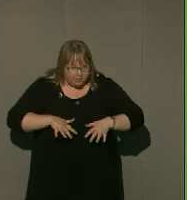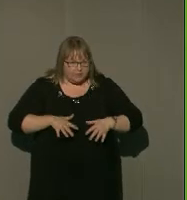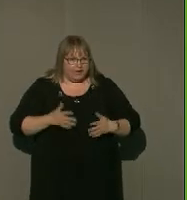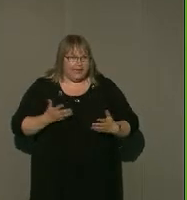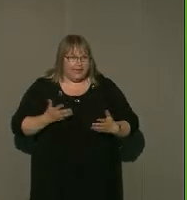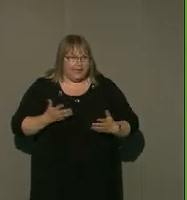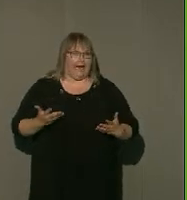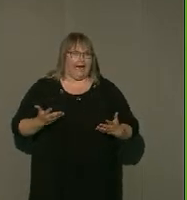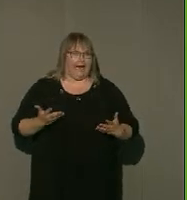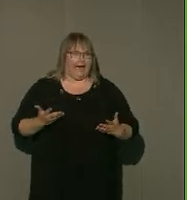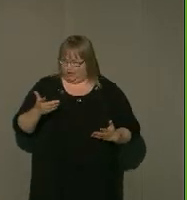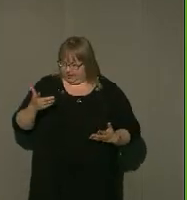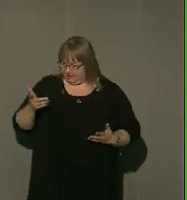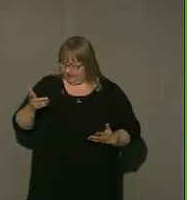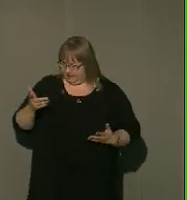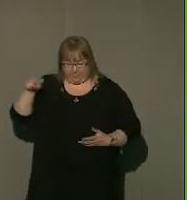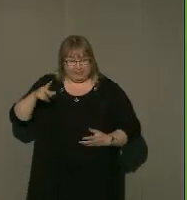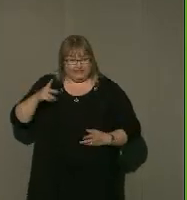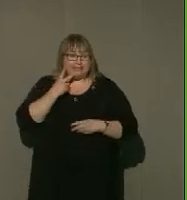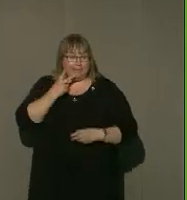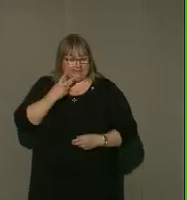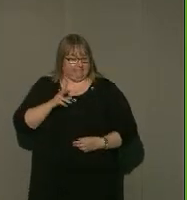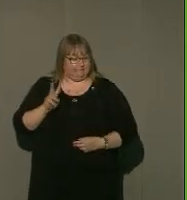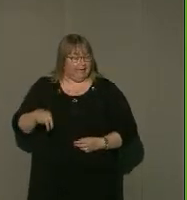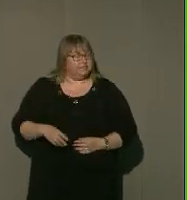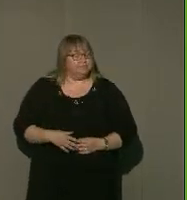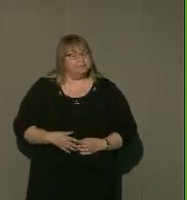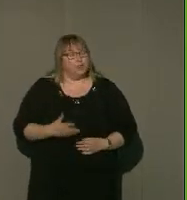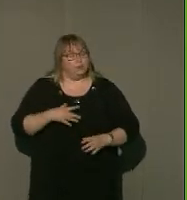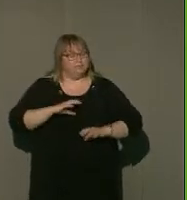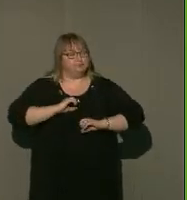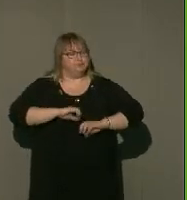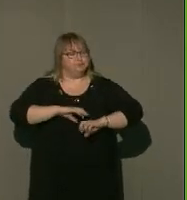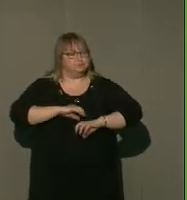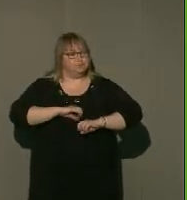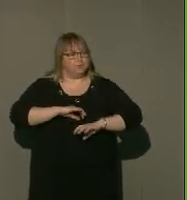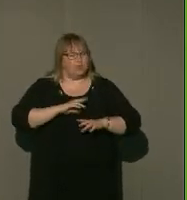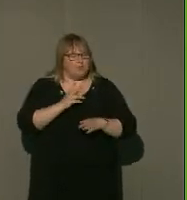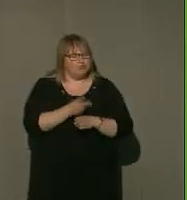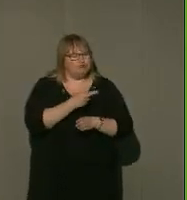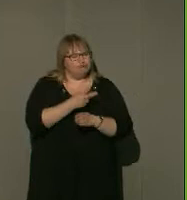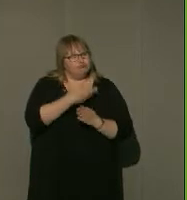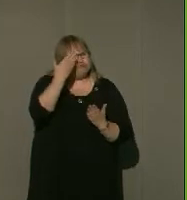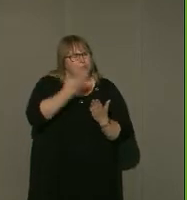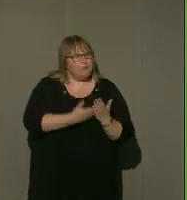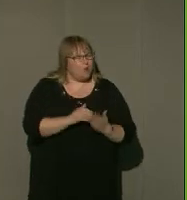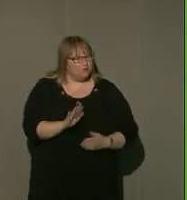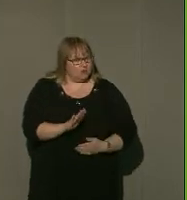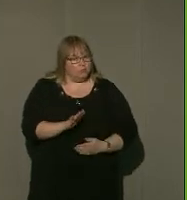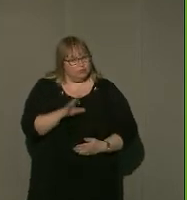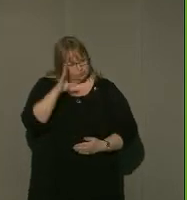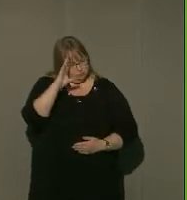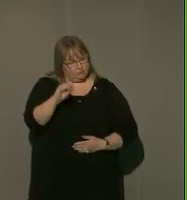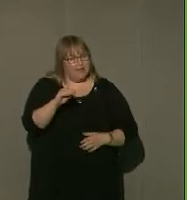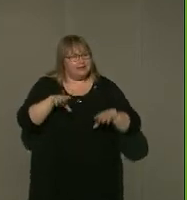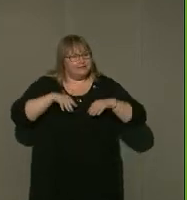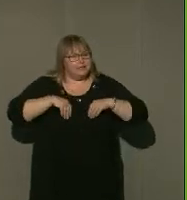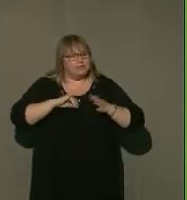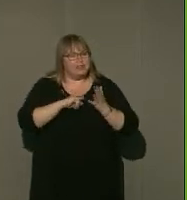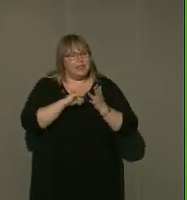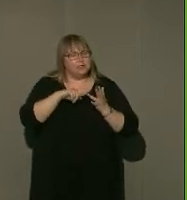I won't go into detail in reintroducing the report. It's just important to point out that acceptance of the SOC